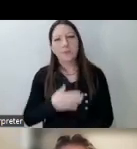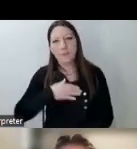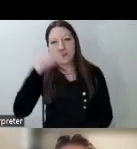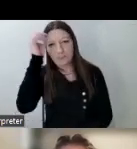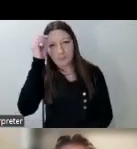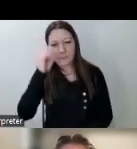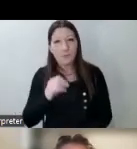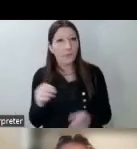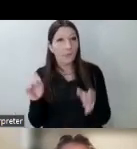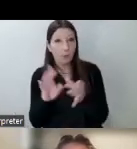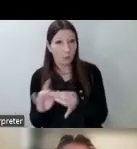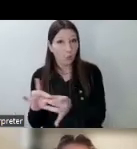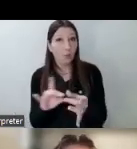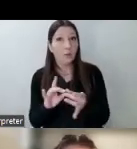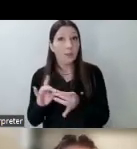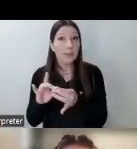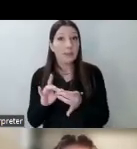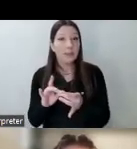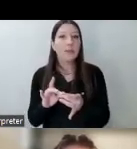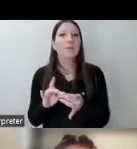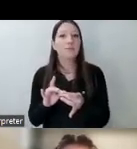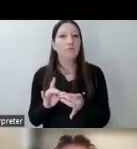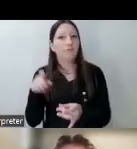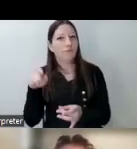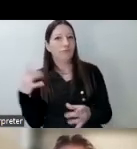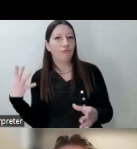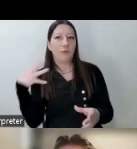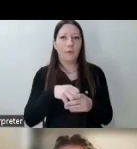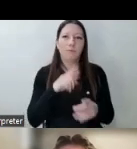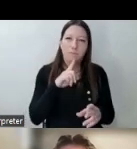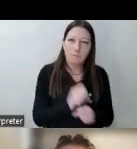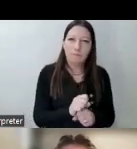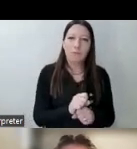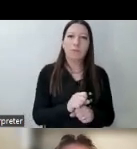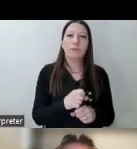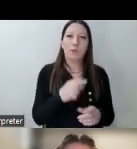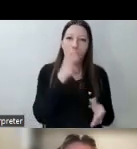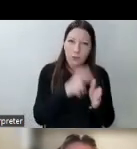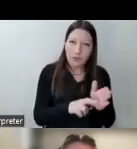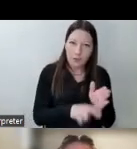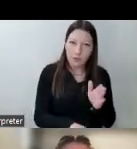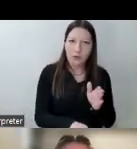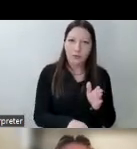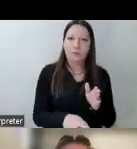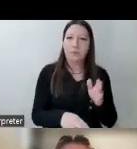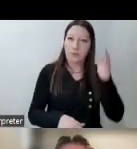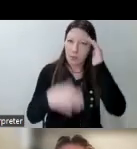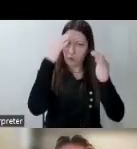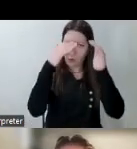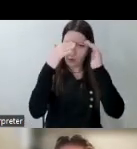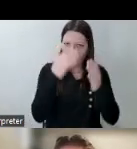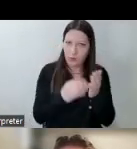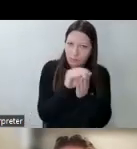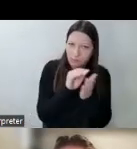accessible part of both environmental humanities research and knowledge dissemination. And that, in essence, is what